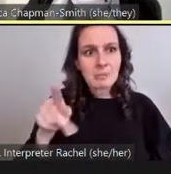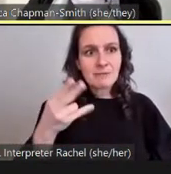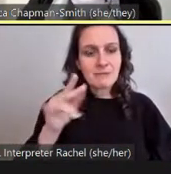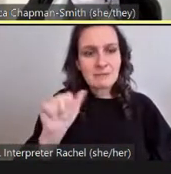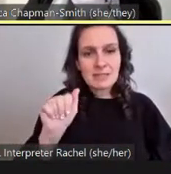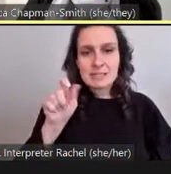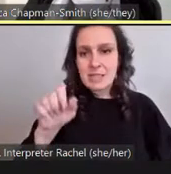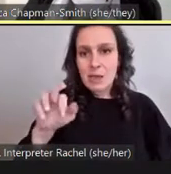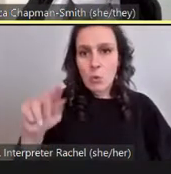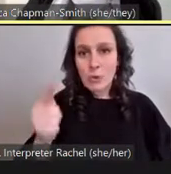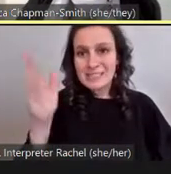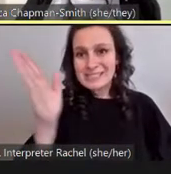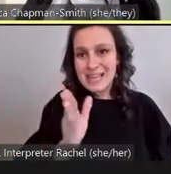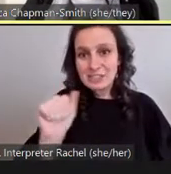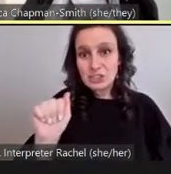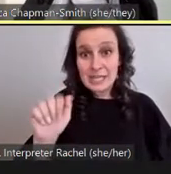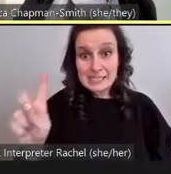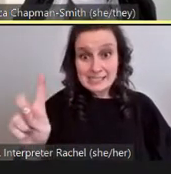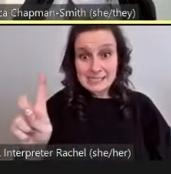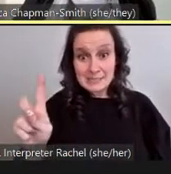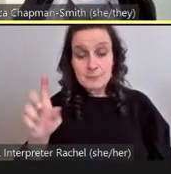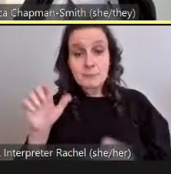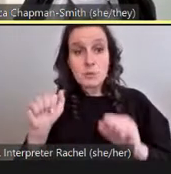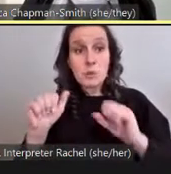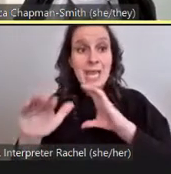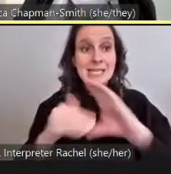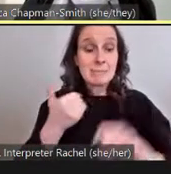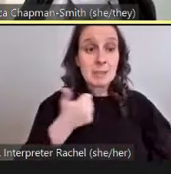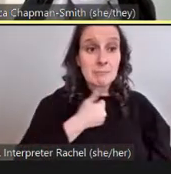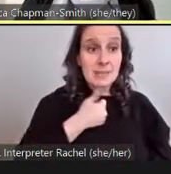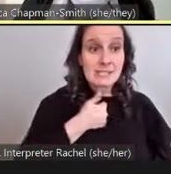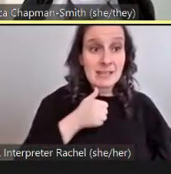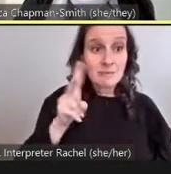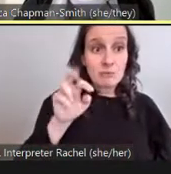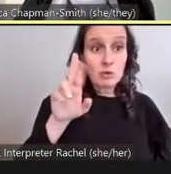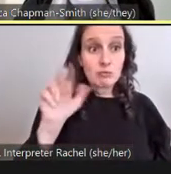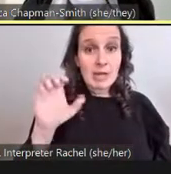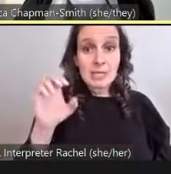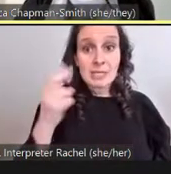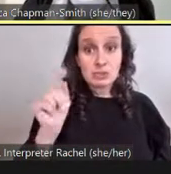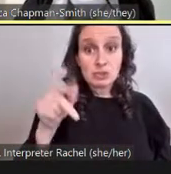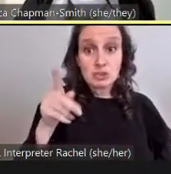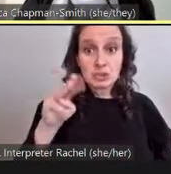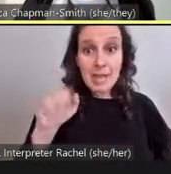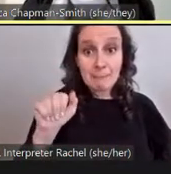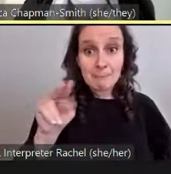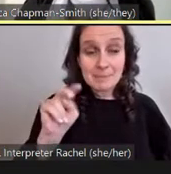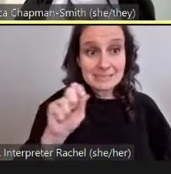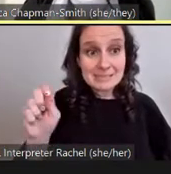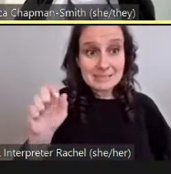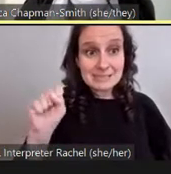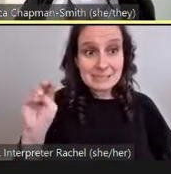operaphila.org/AD. You can always email myself, Veronica Chapman Smith, at